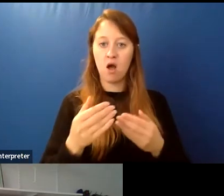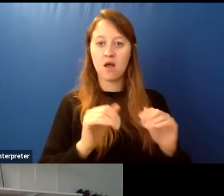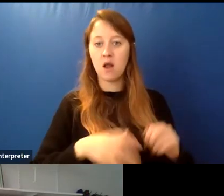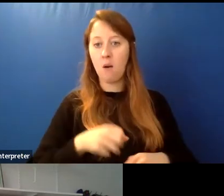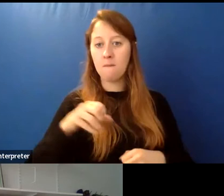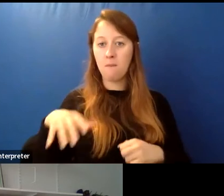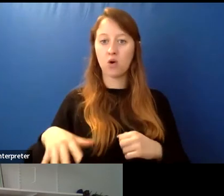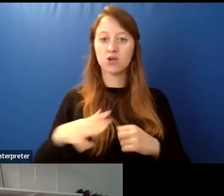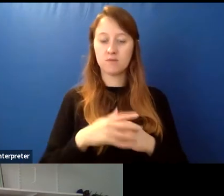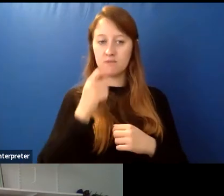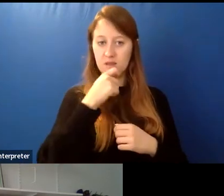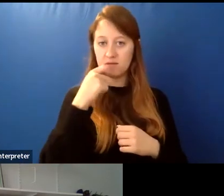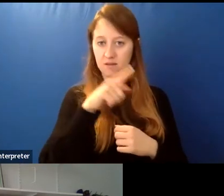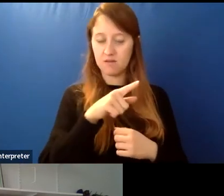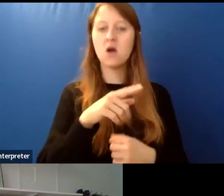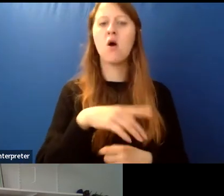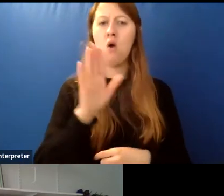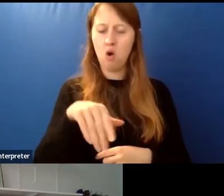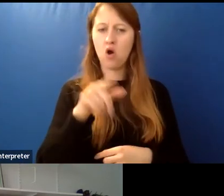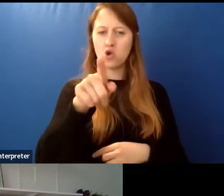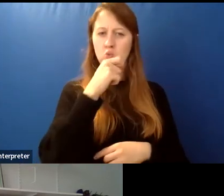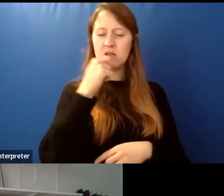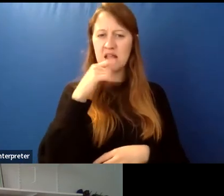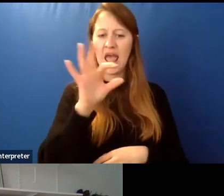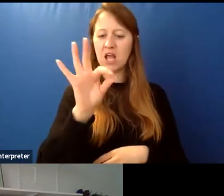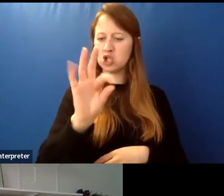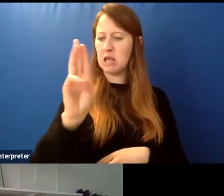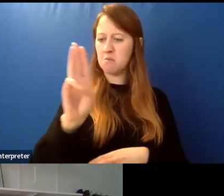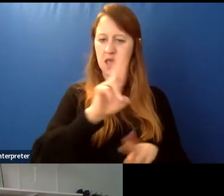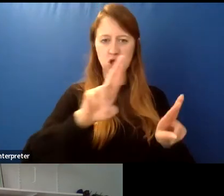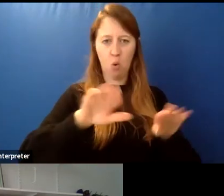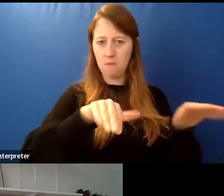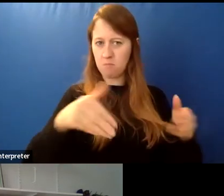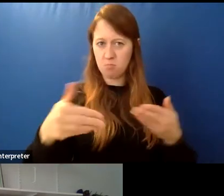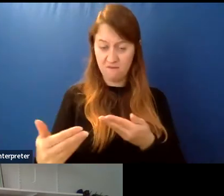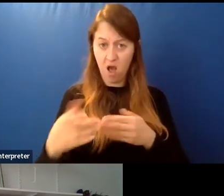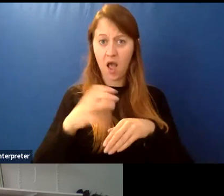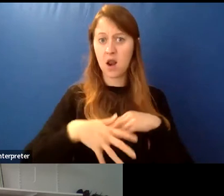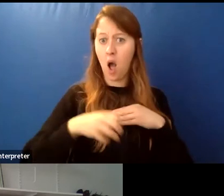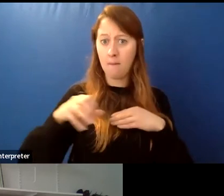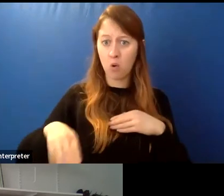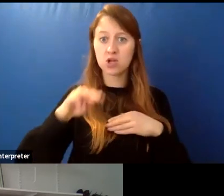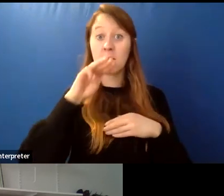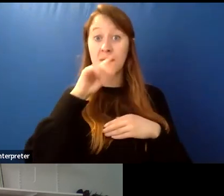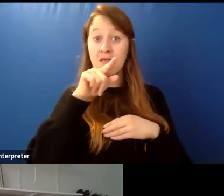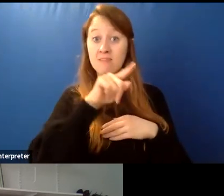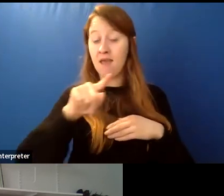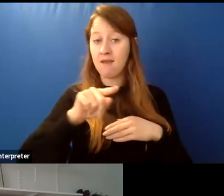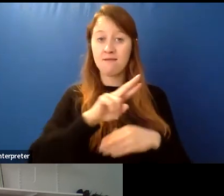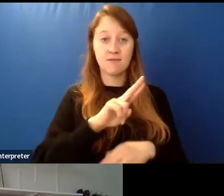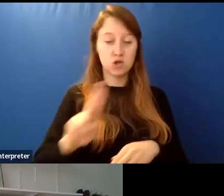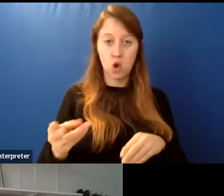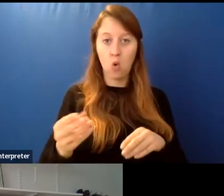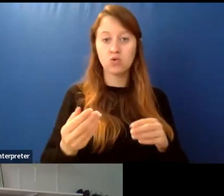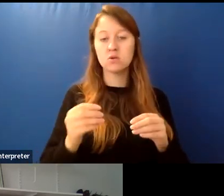So the question says, when you say that GPs are not providing abortions, does this include not prescribing morning after pills or pills which work